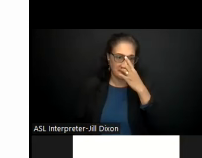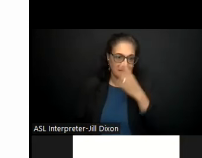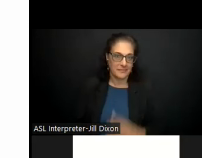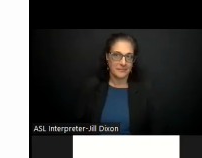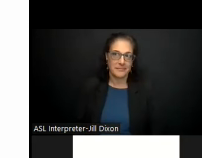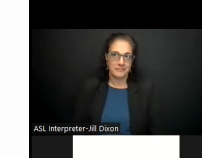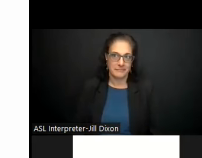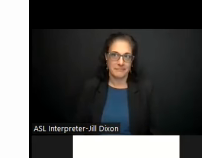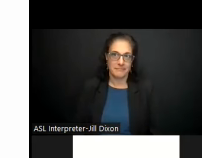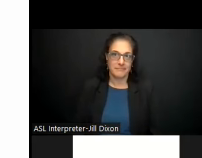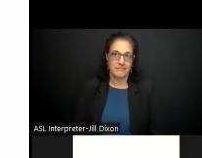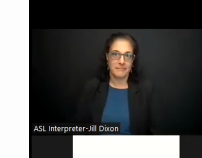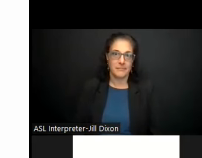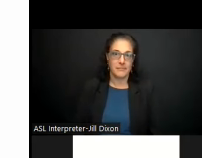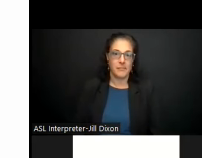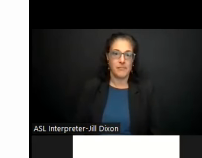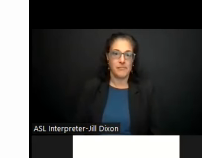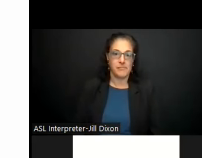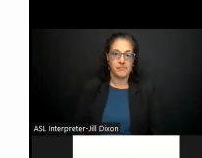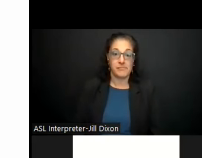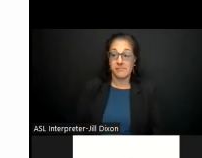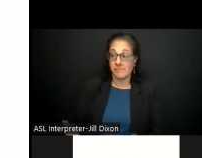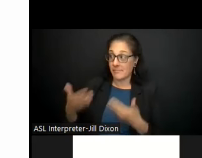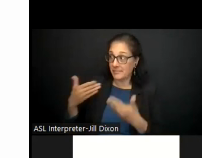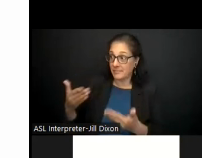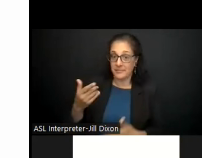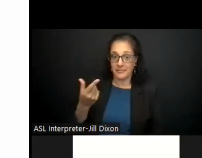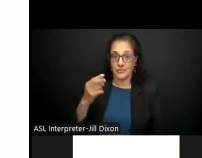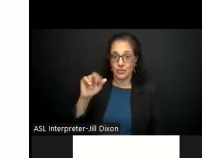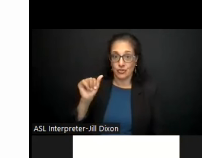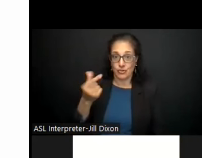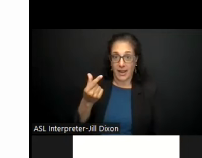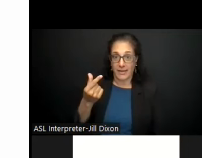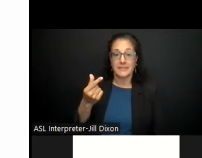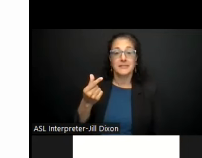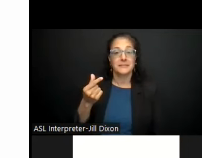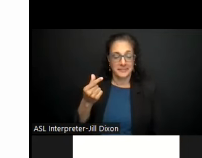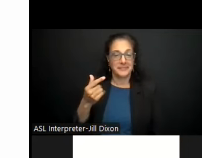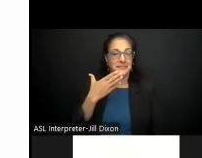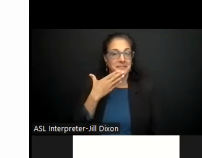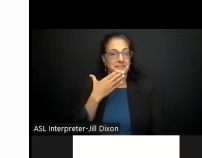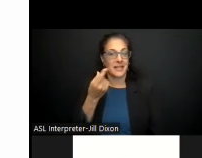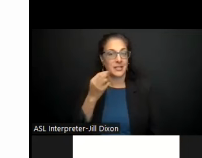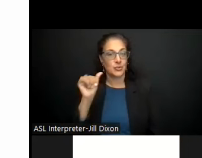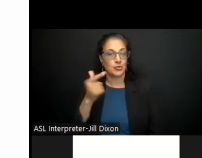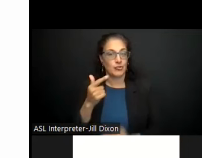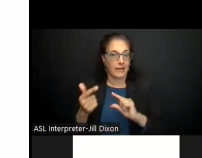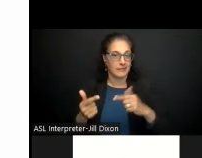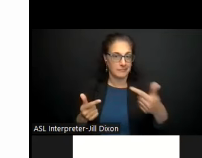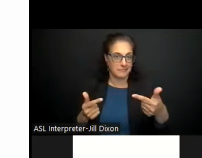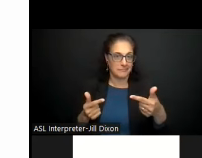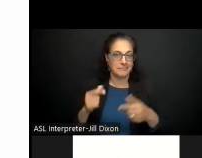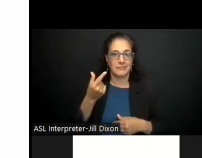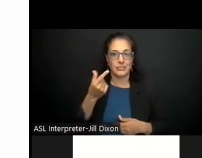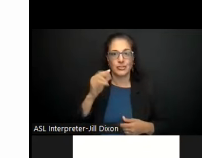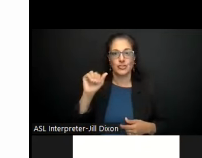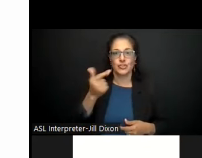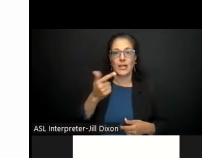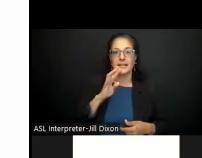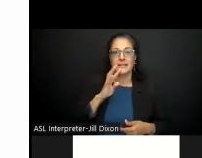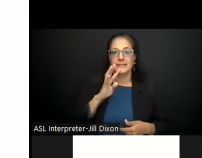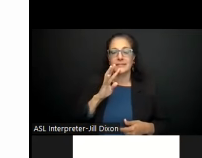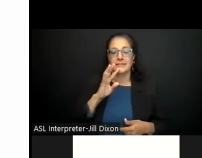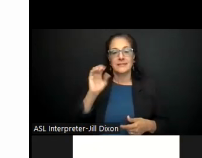Great. So shall we get into it? I think so. Thank you, Greg. Yeah, of course. Thank you.